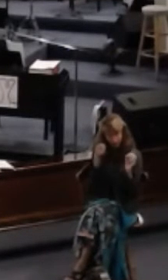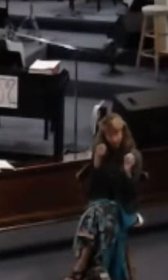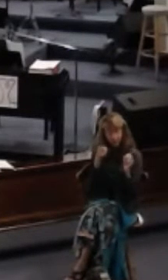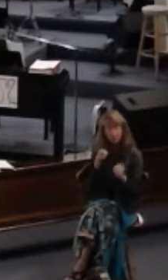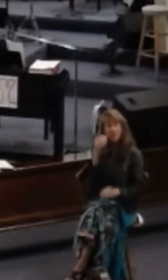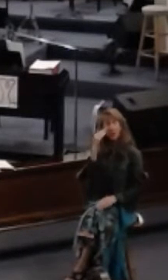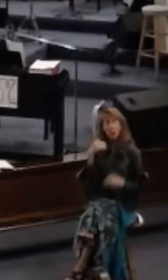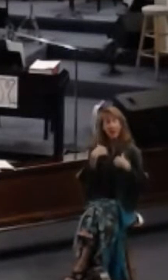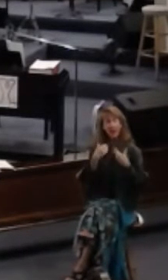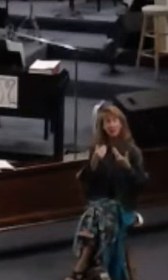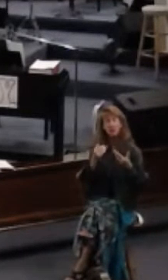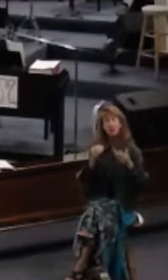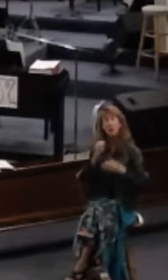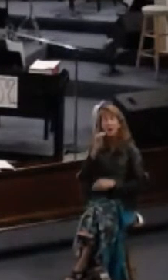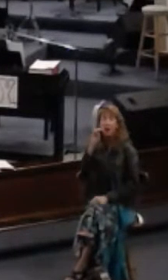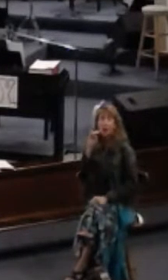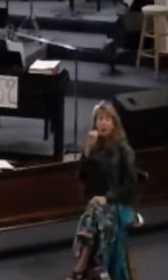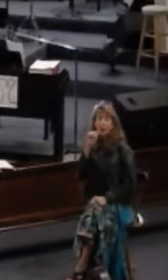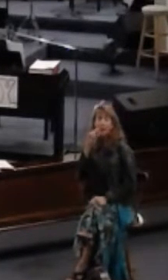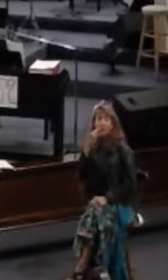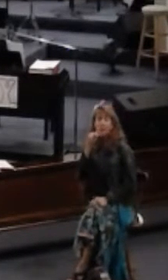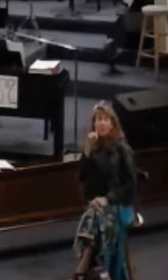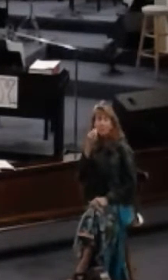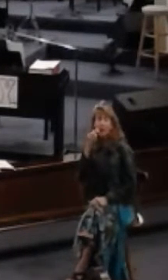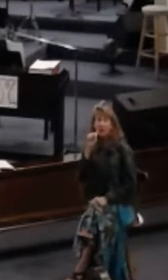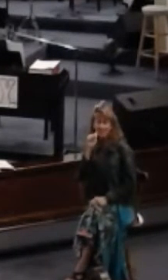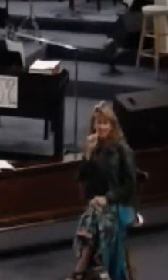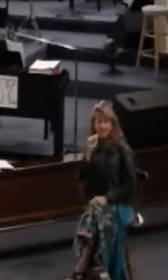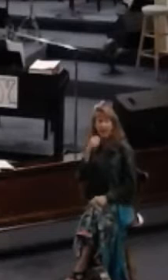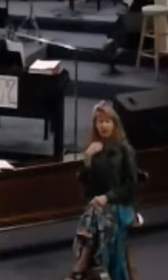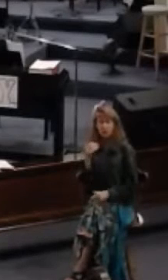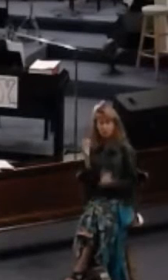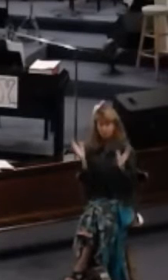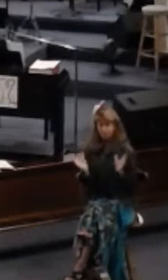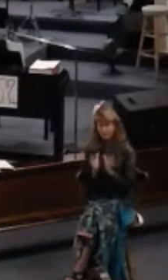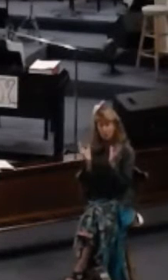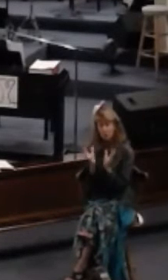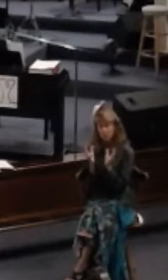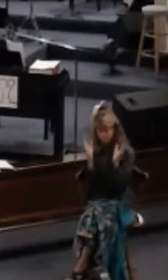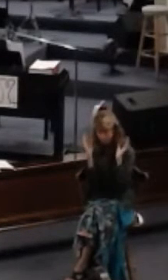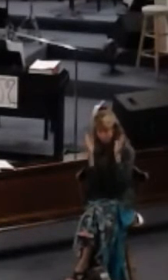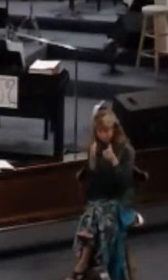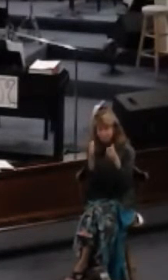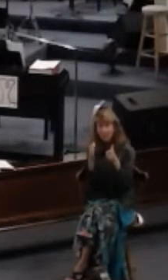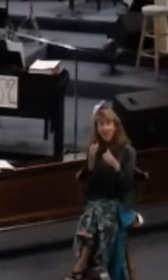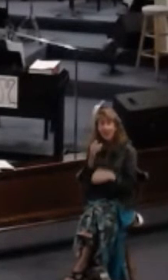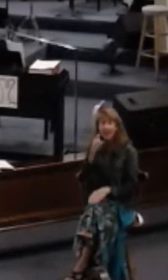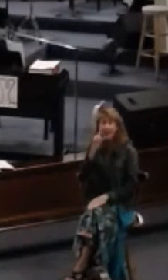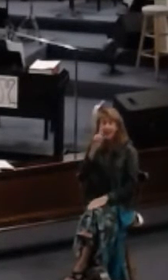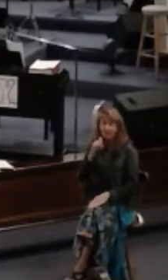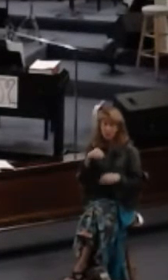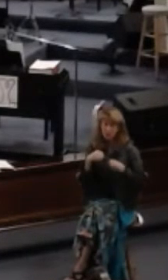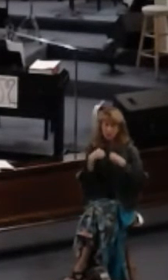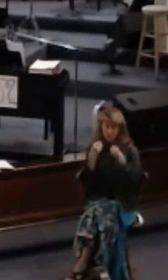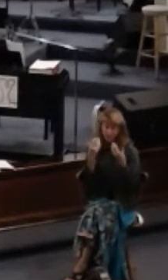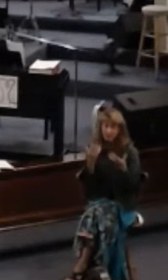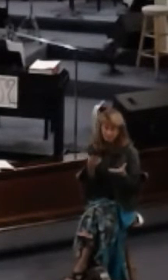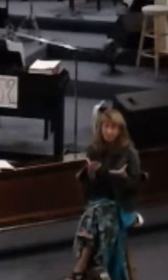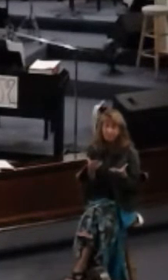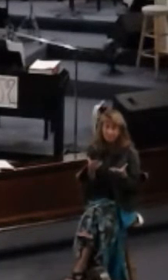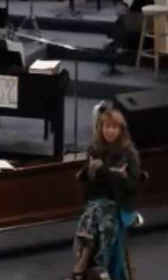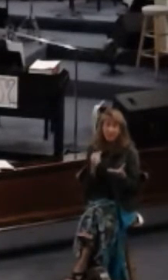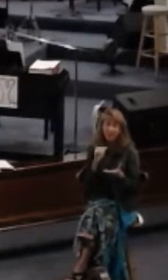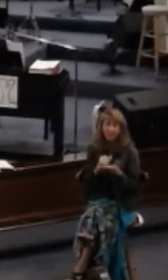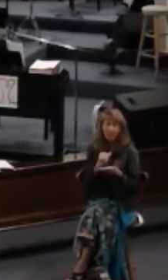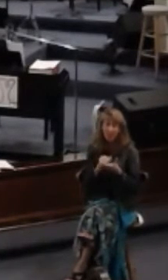to market themselves to that specific group. I have to admit